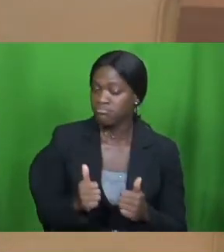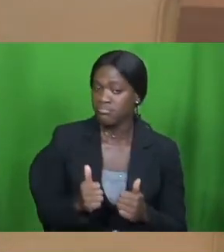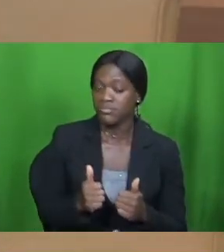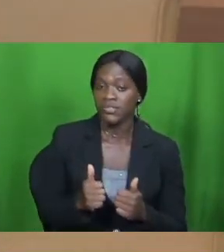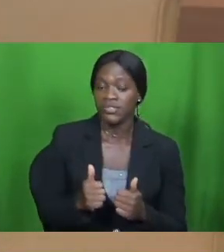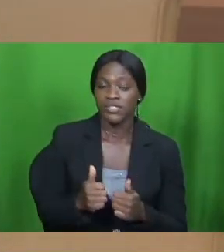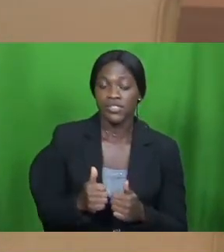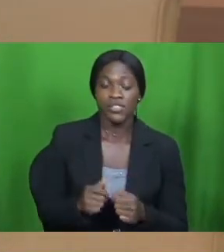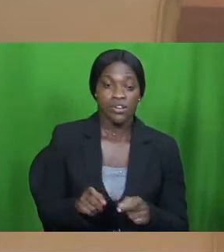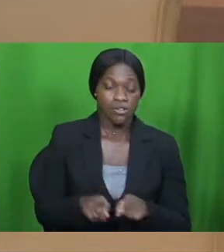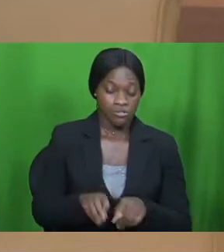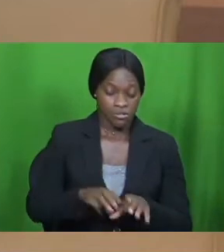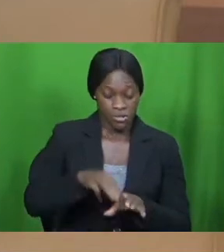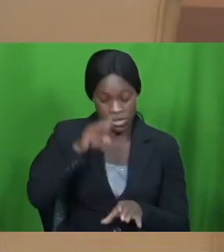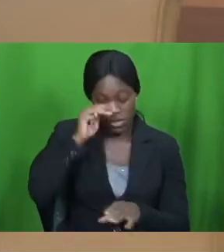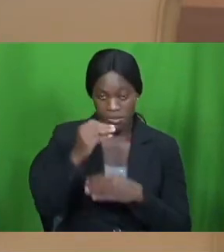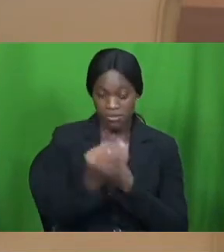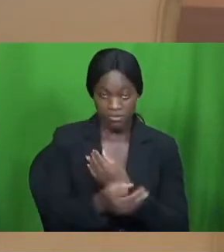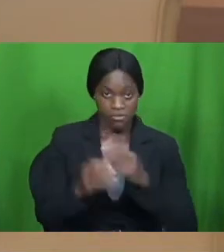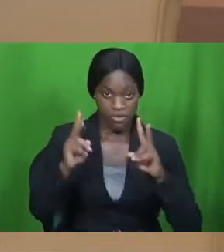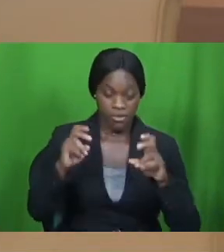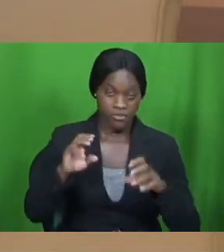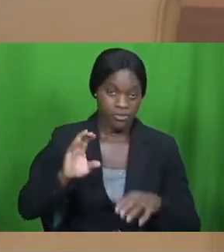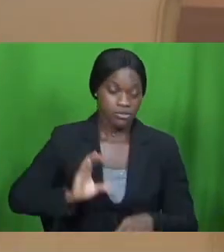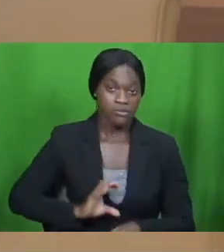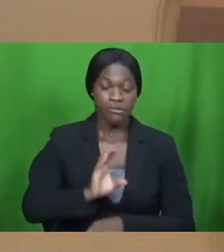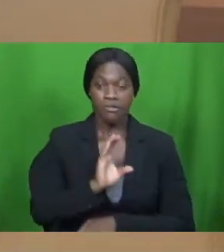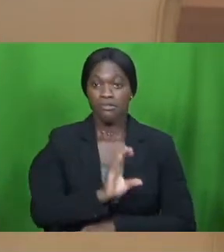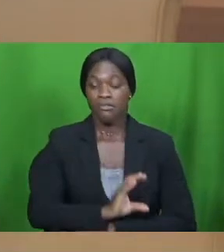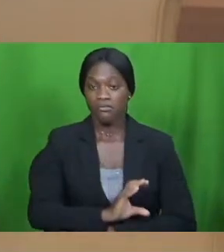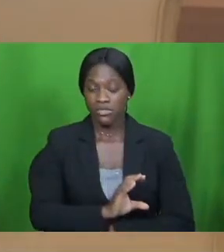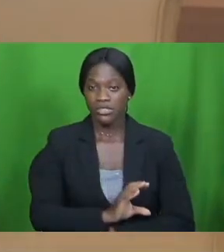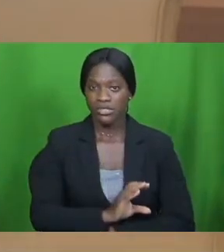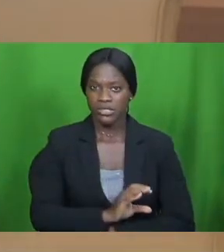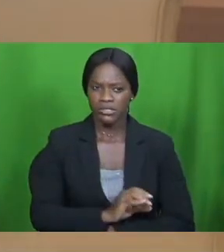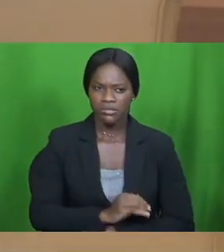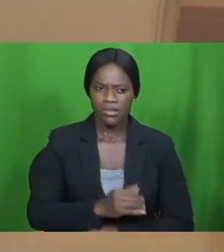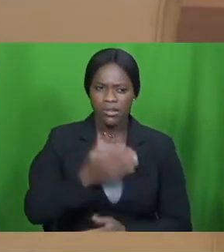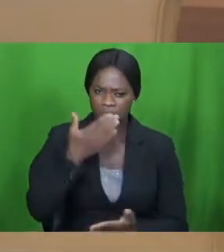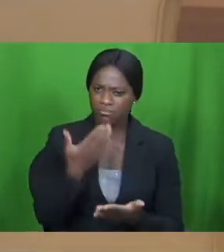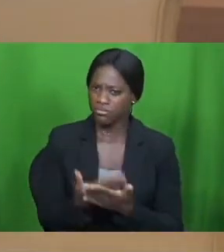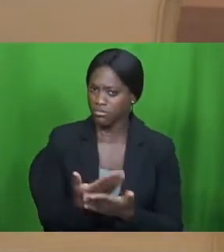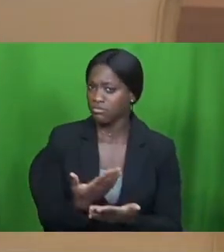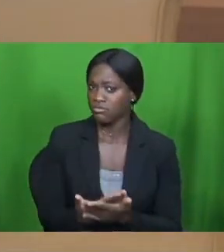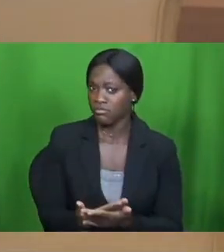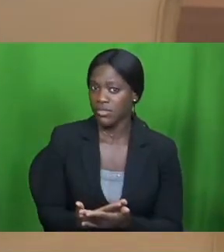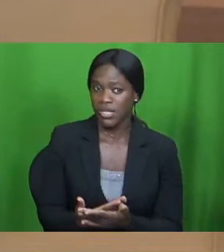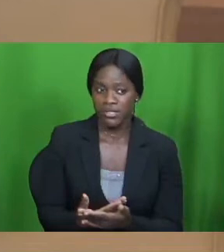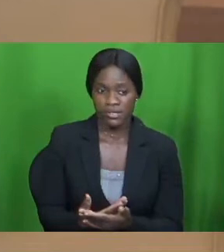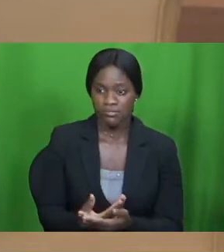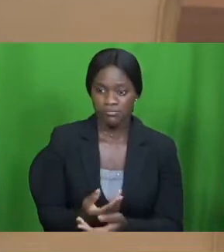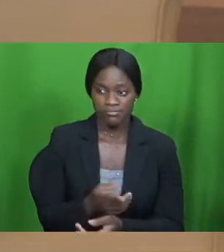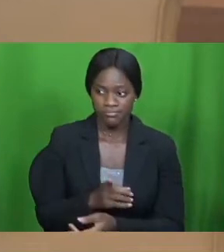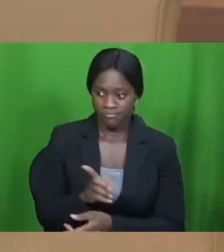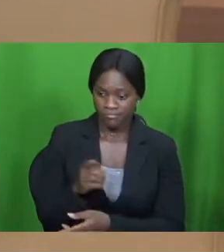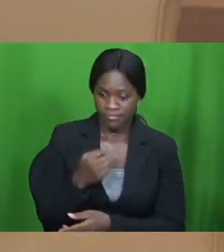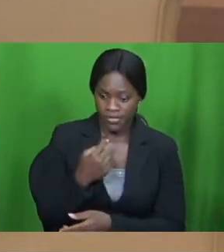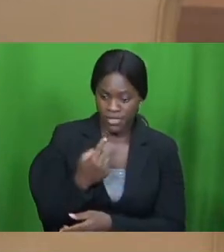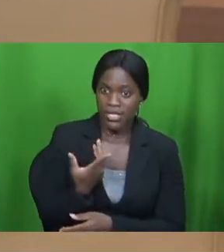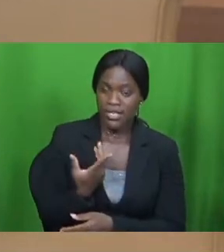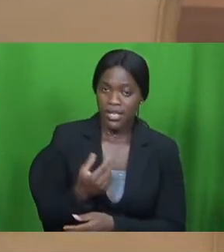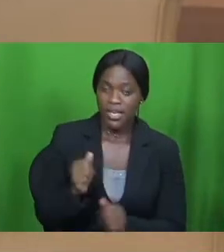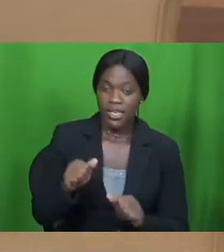Foreign Affairs Committee and he did very well. Like my brother indicated, he was able to